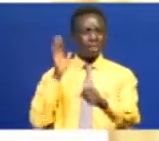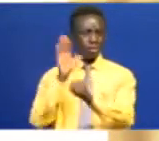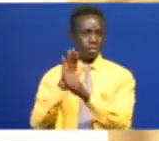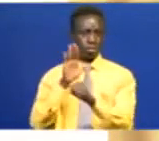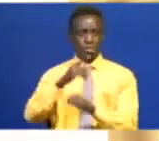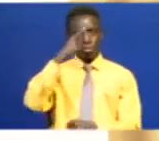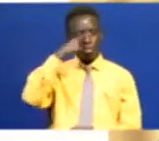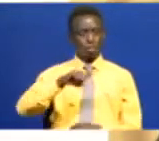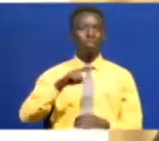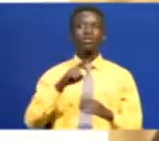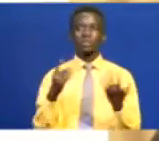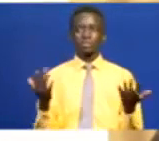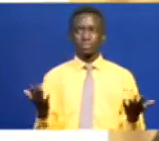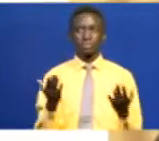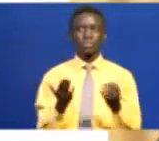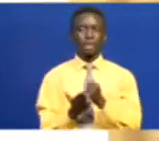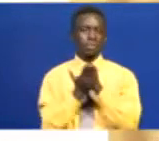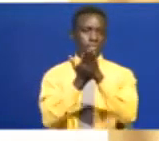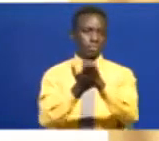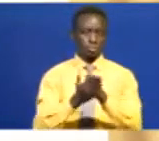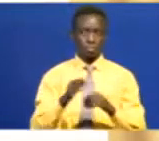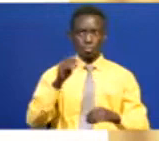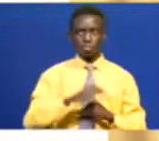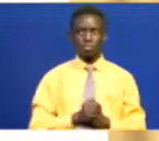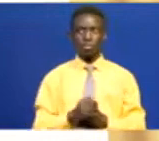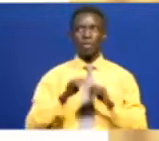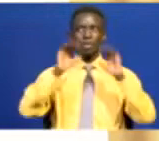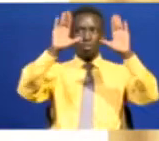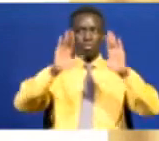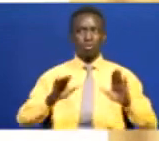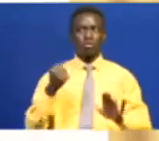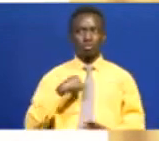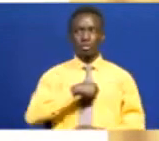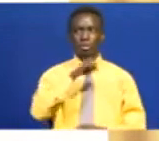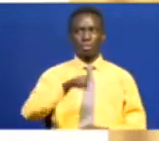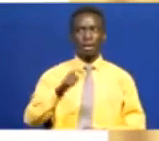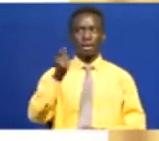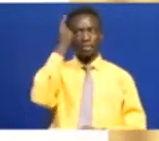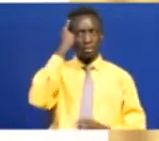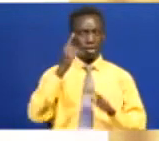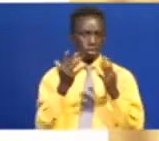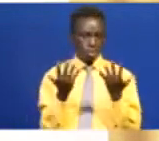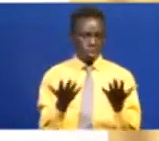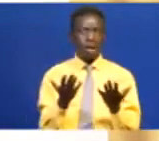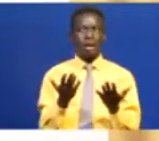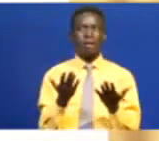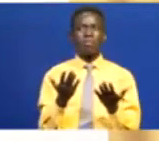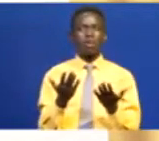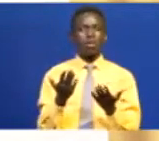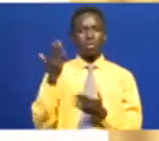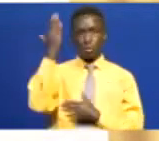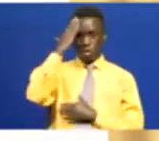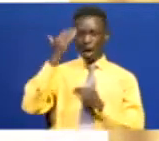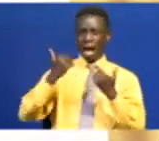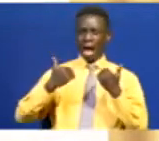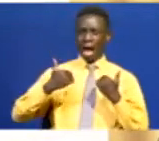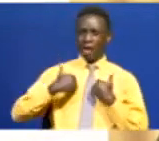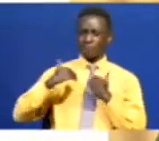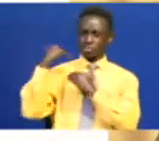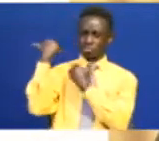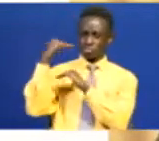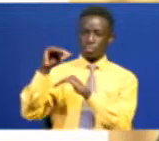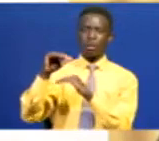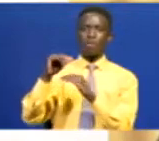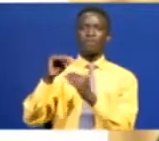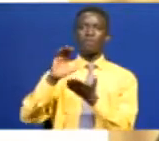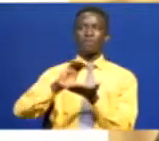intervention. It's very important that we understand that in as much as there is limited funding, donors are